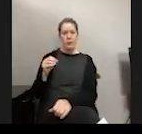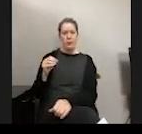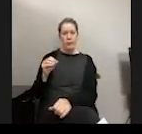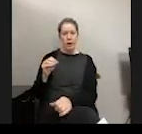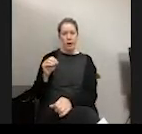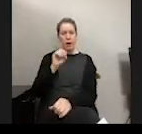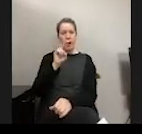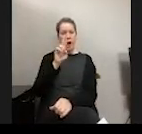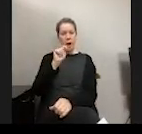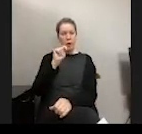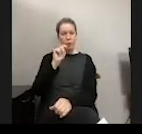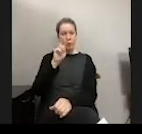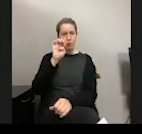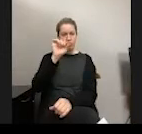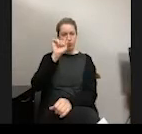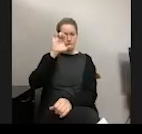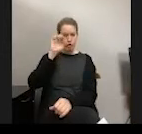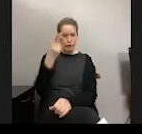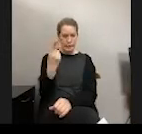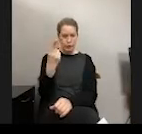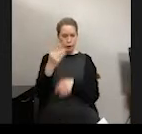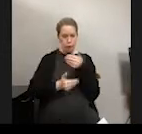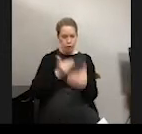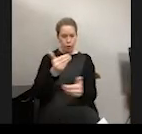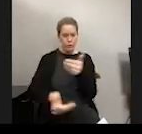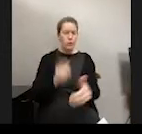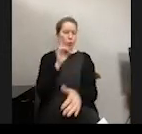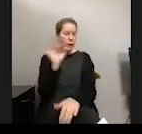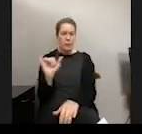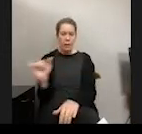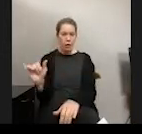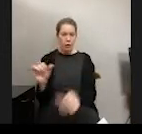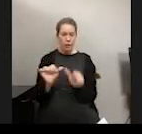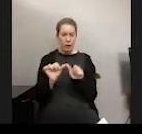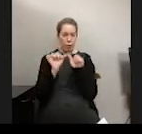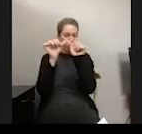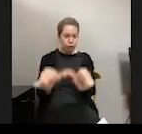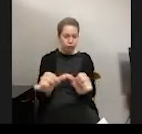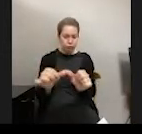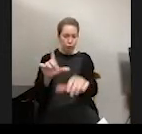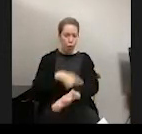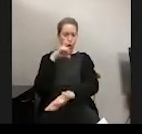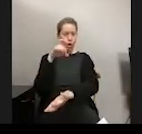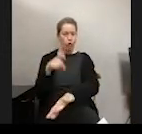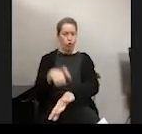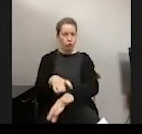do we sustain and grow trust in the long-term phase?